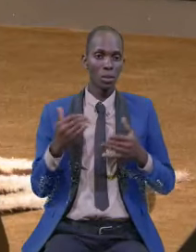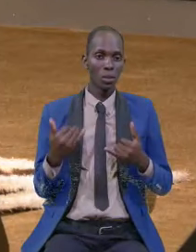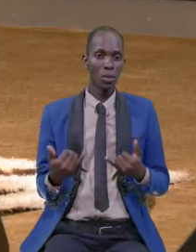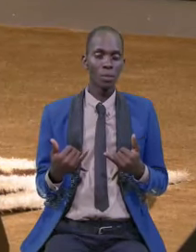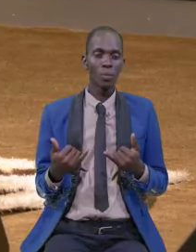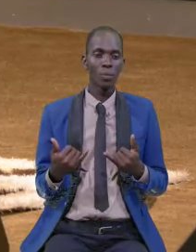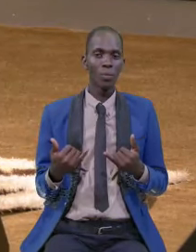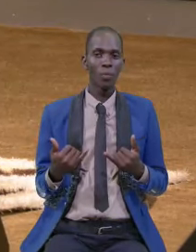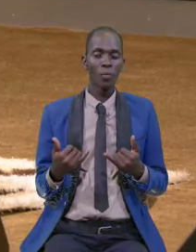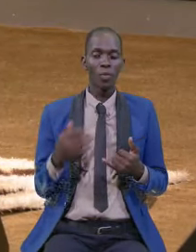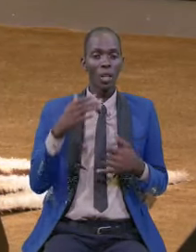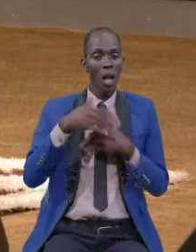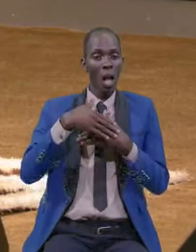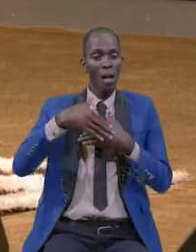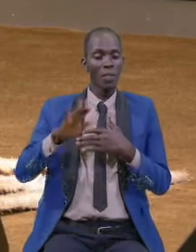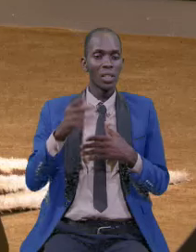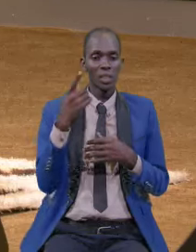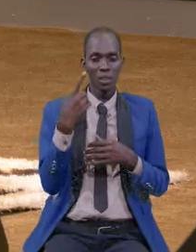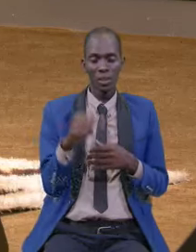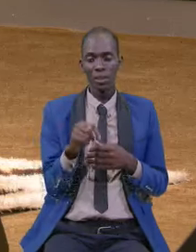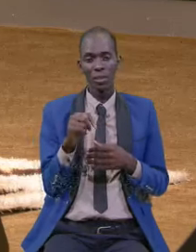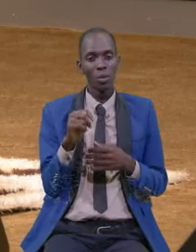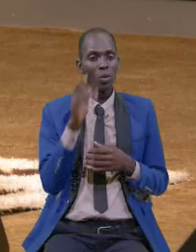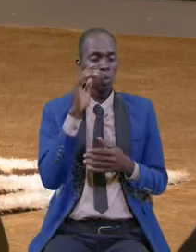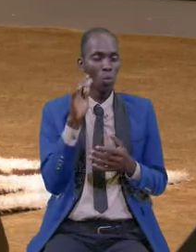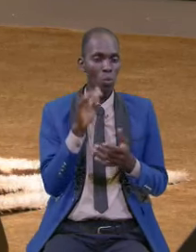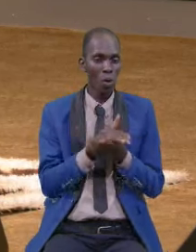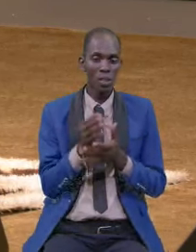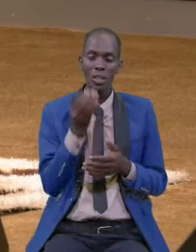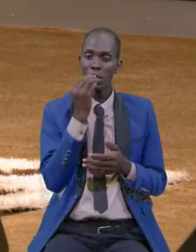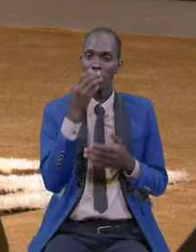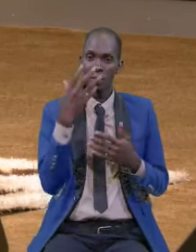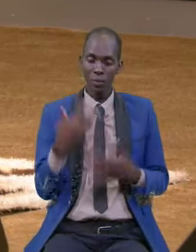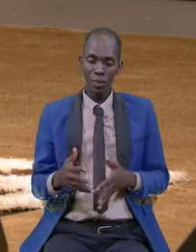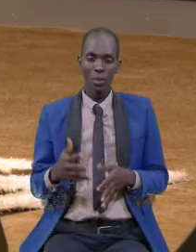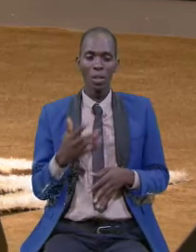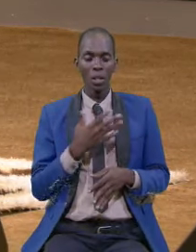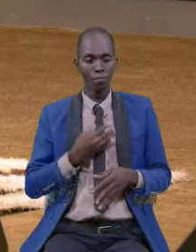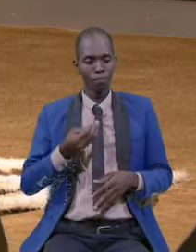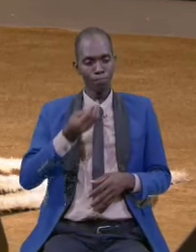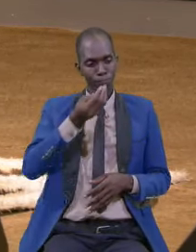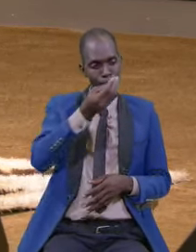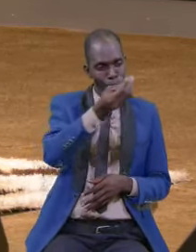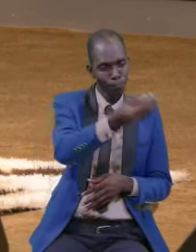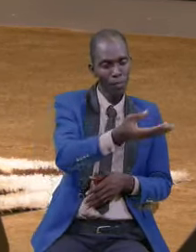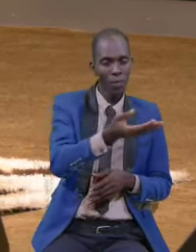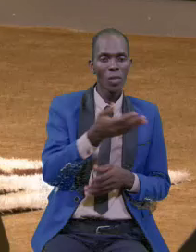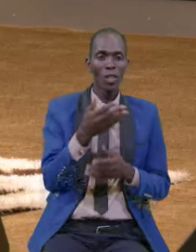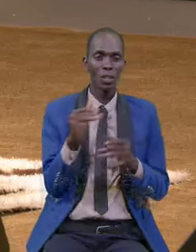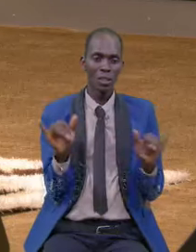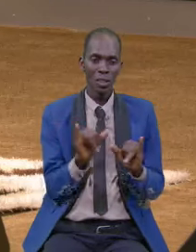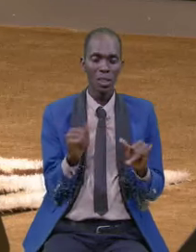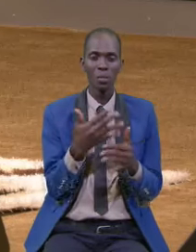to Adam. Adam heard directly from God. He shouldn't eat that thing.